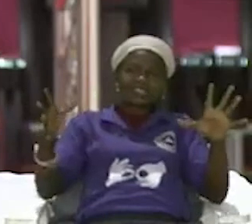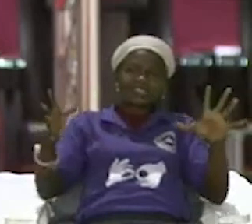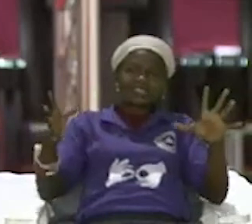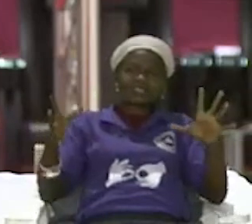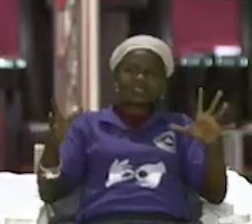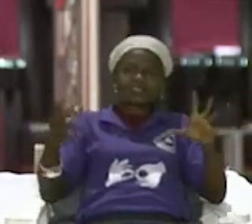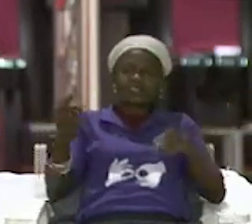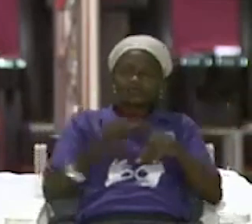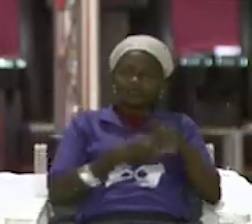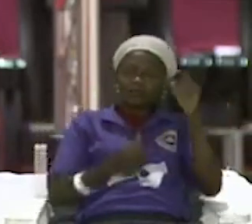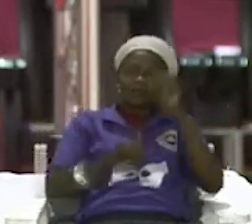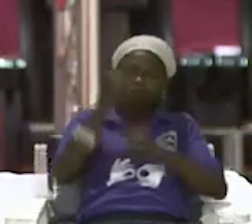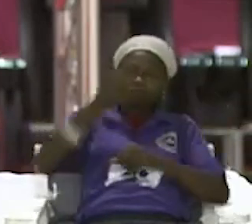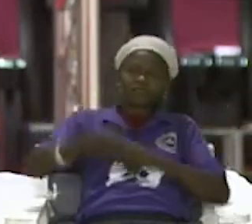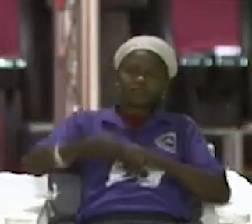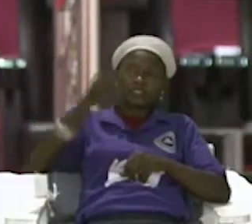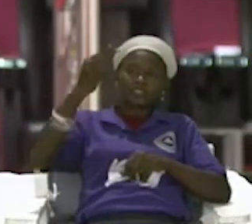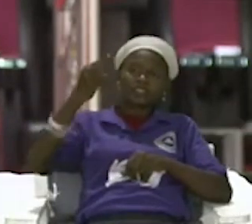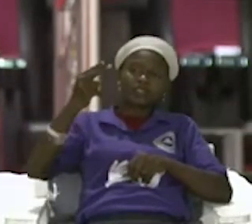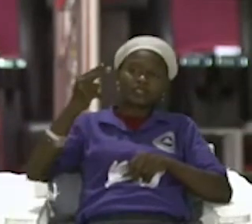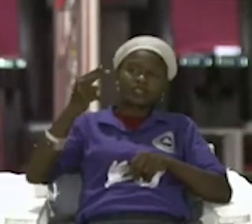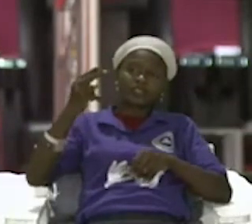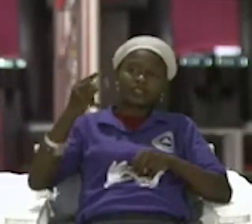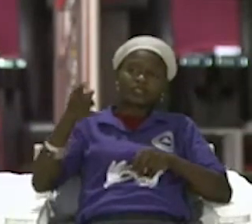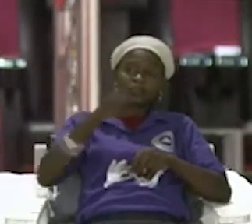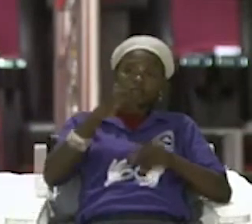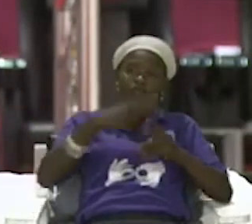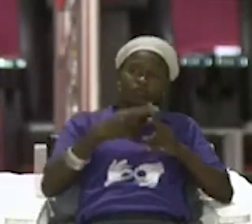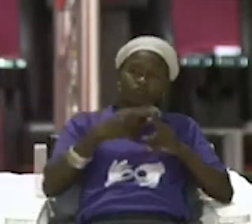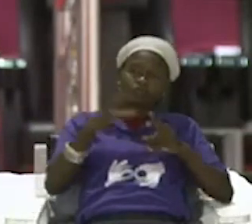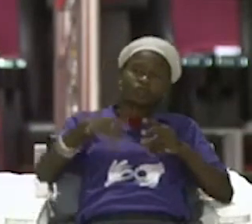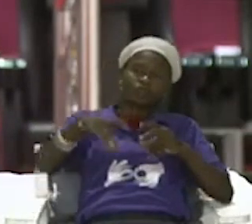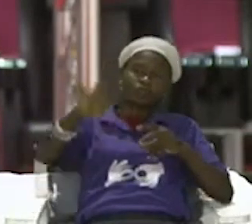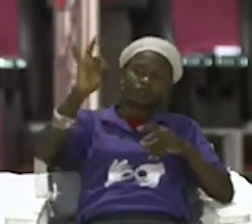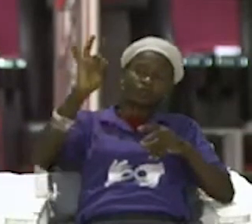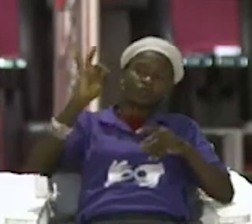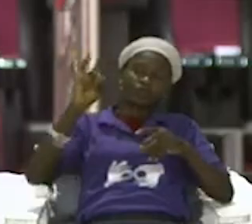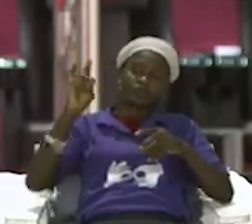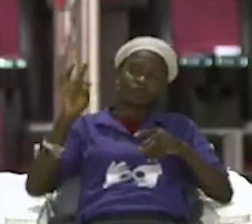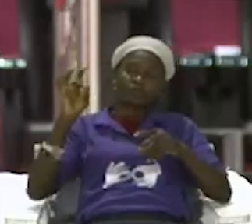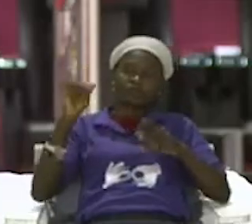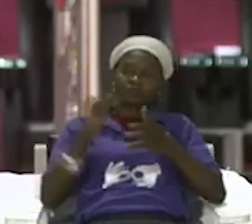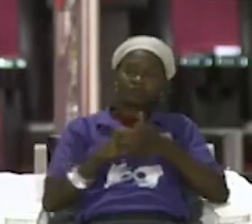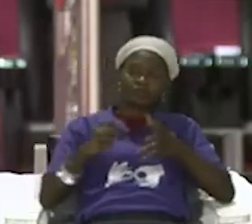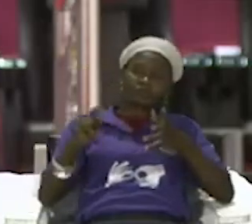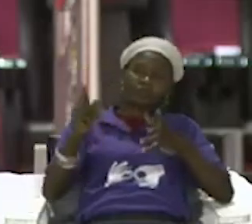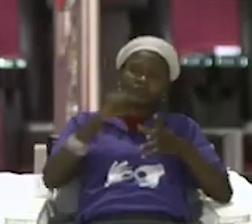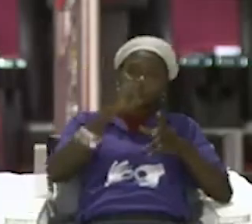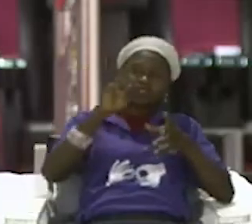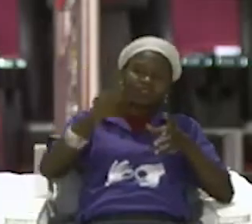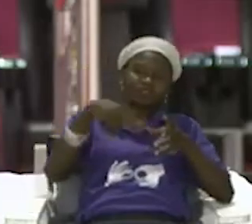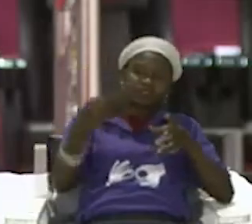from the Most High, you will soon discover that you are ordinary flesh.